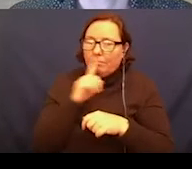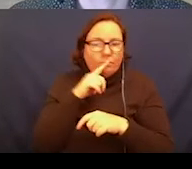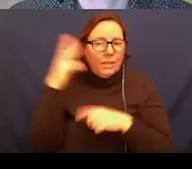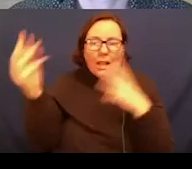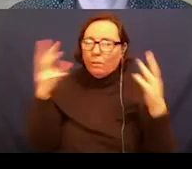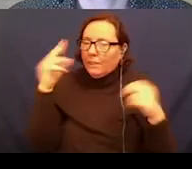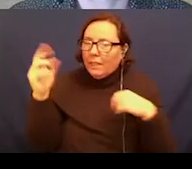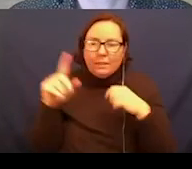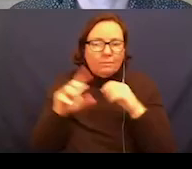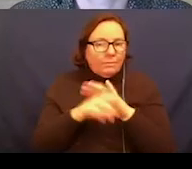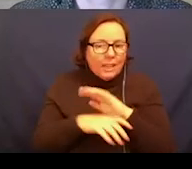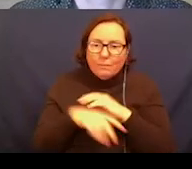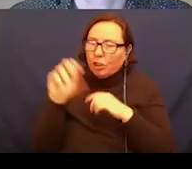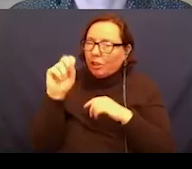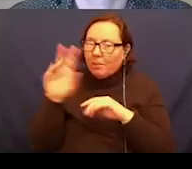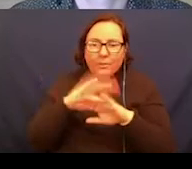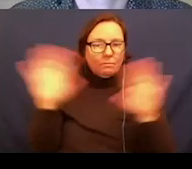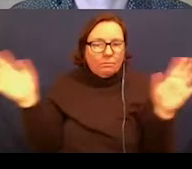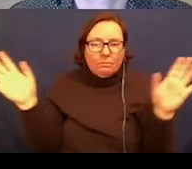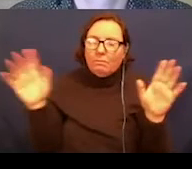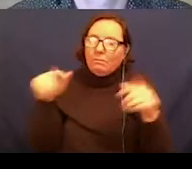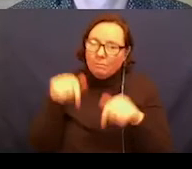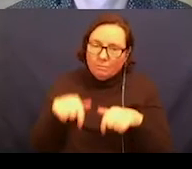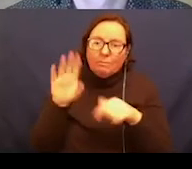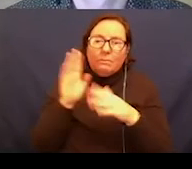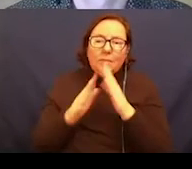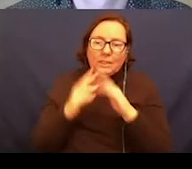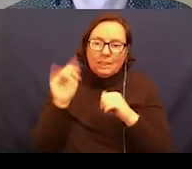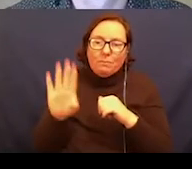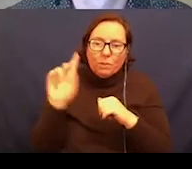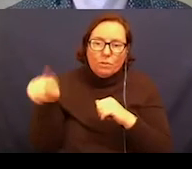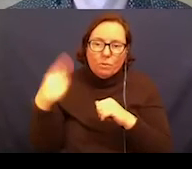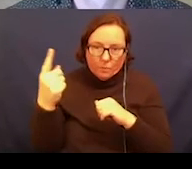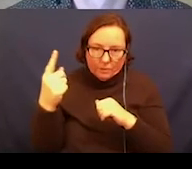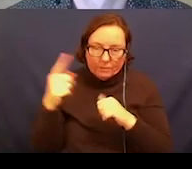and hold an electric account in your name to participate.